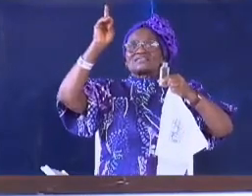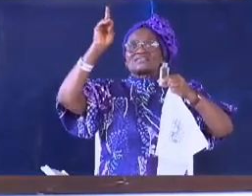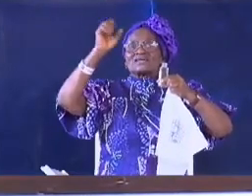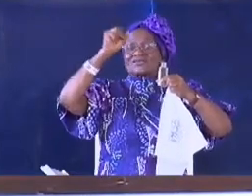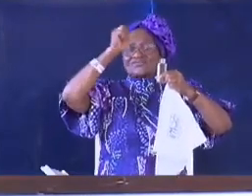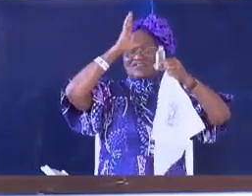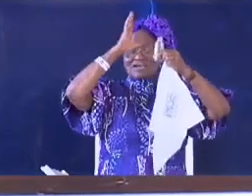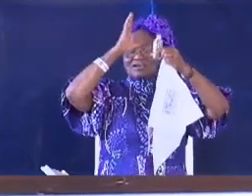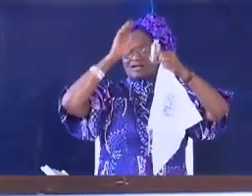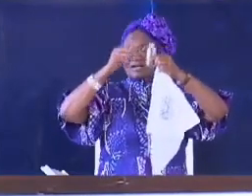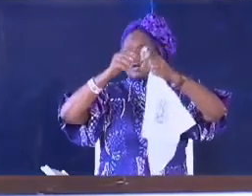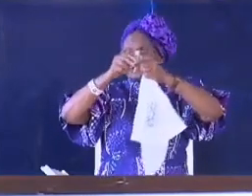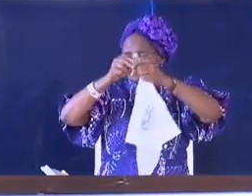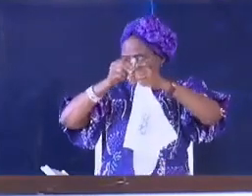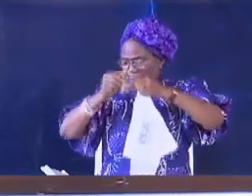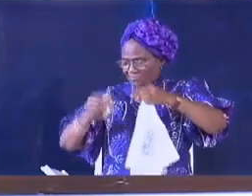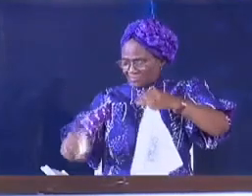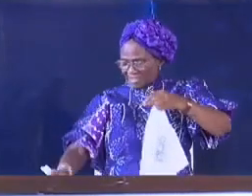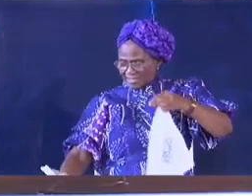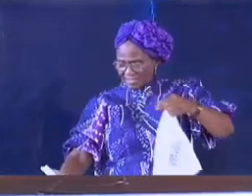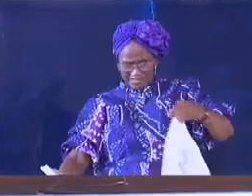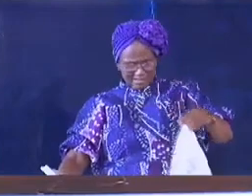Father, bless the offering of your children.